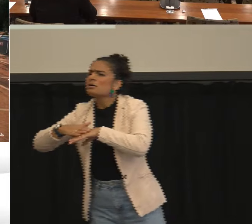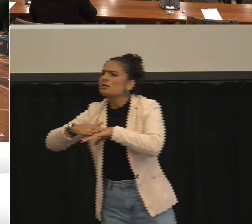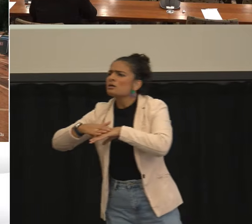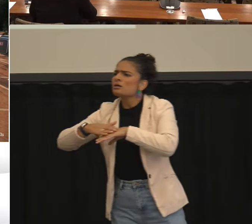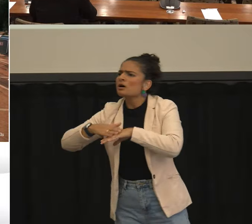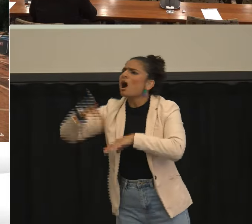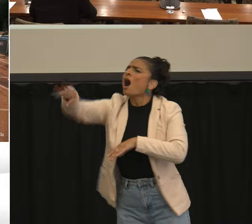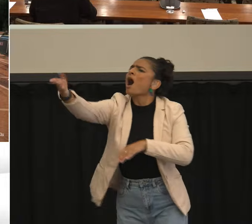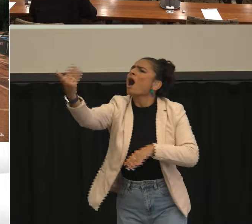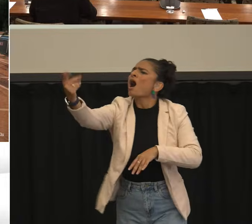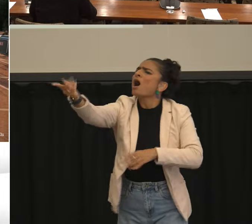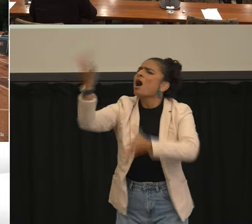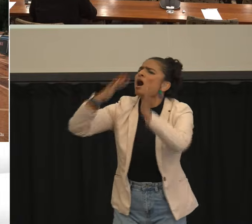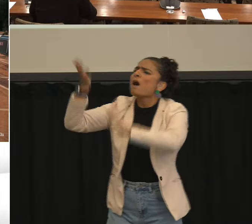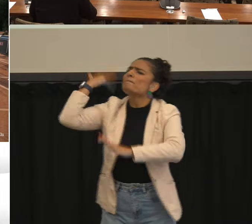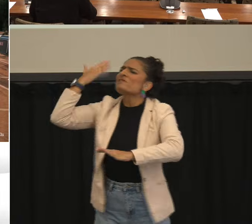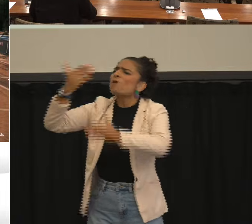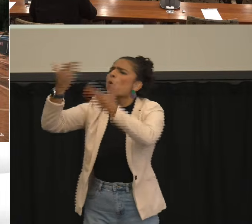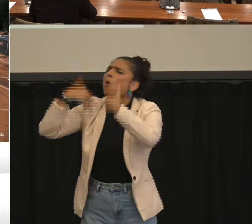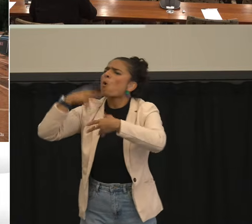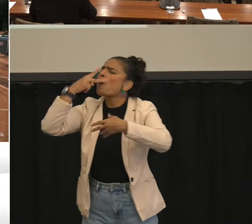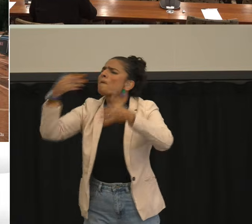Okay, anything else?